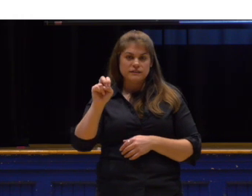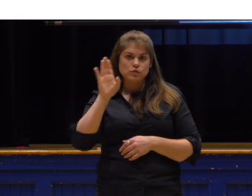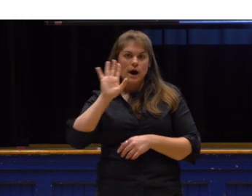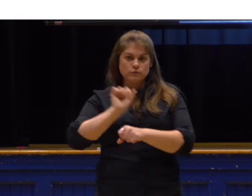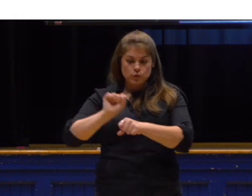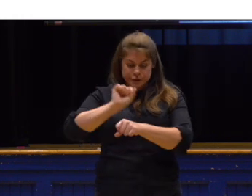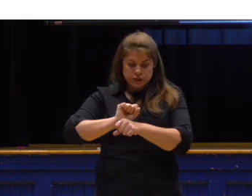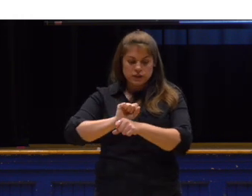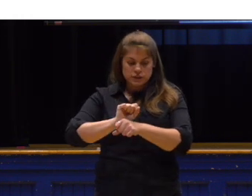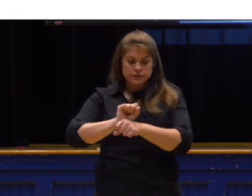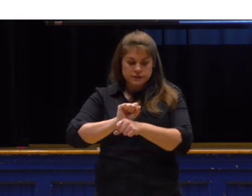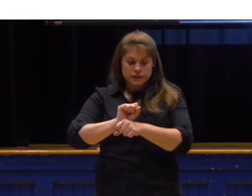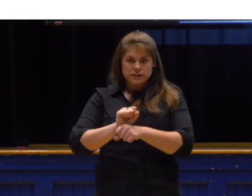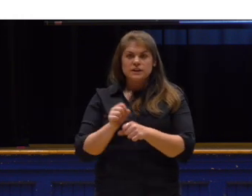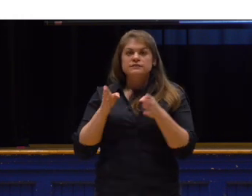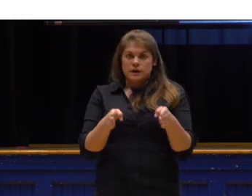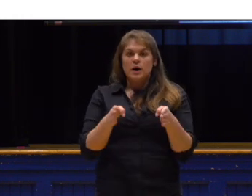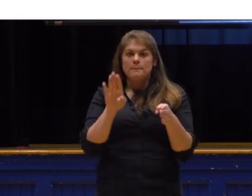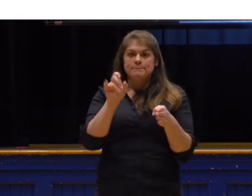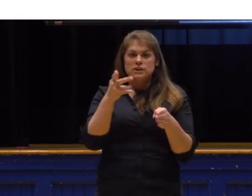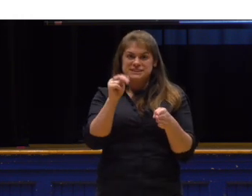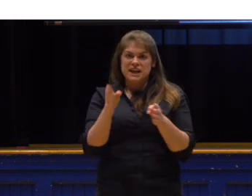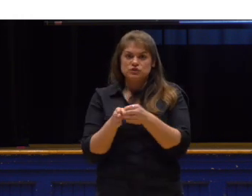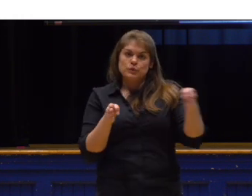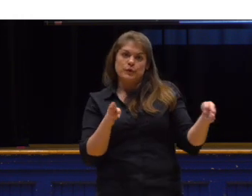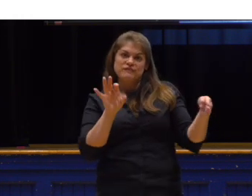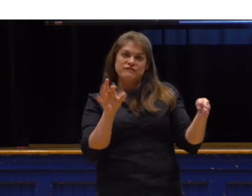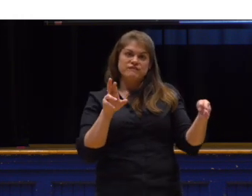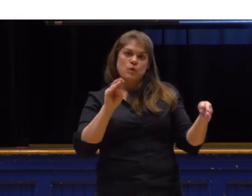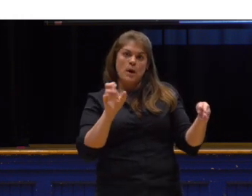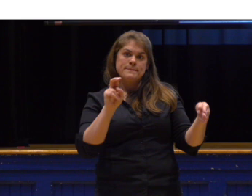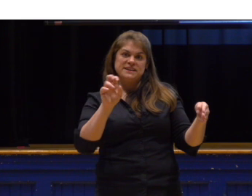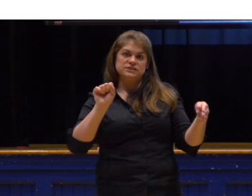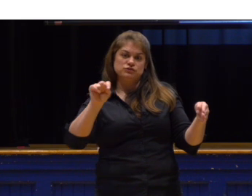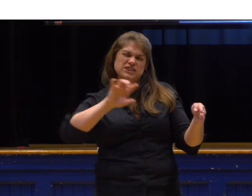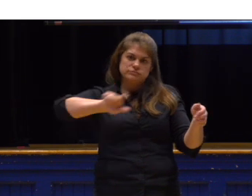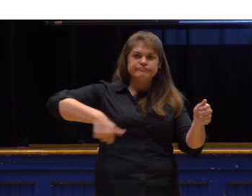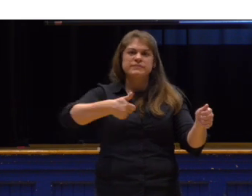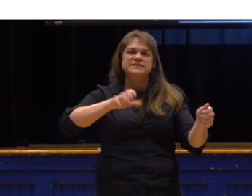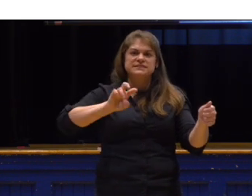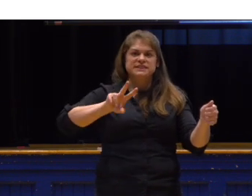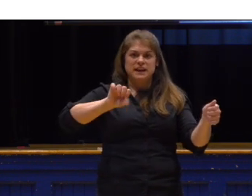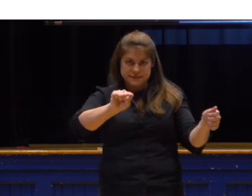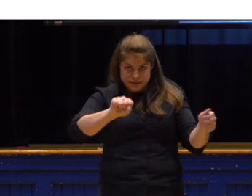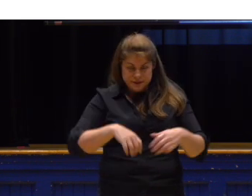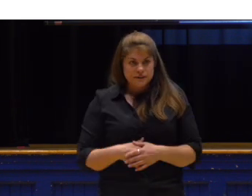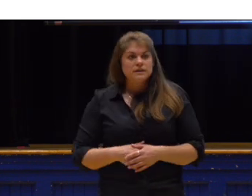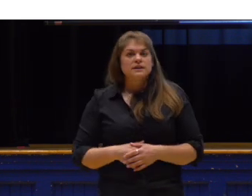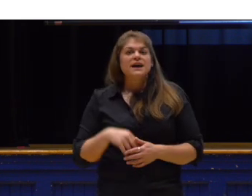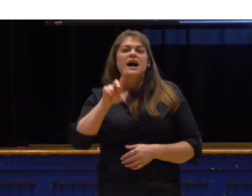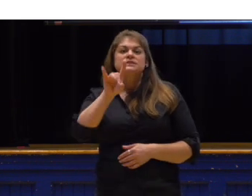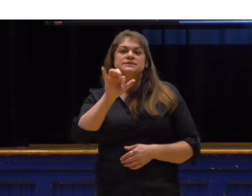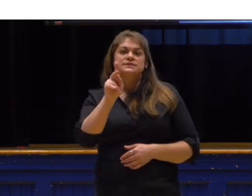from, Burlington to just past Ormond Street. Ormond Street is the street behind CVS.